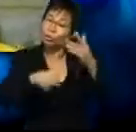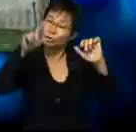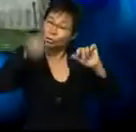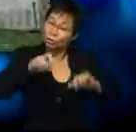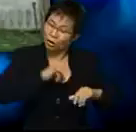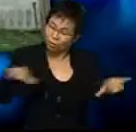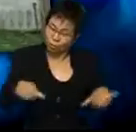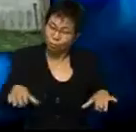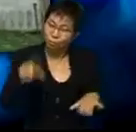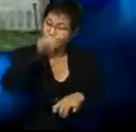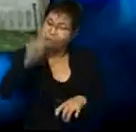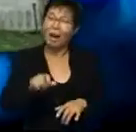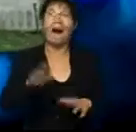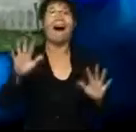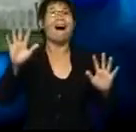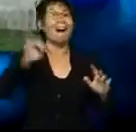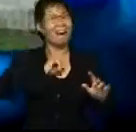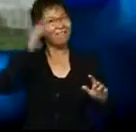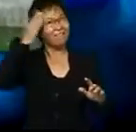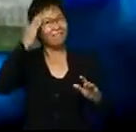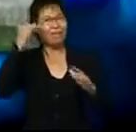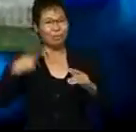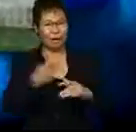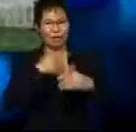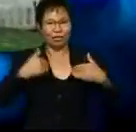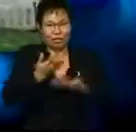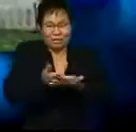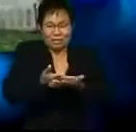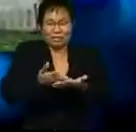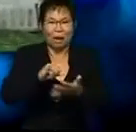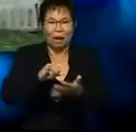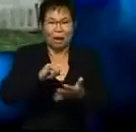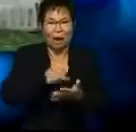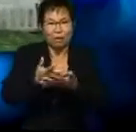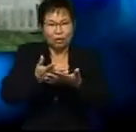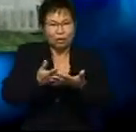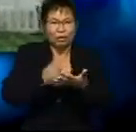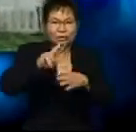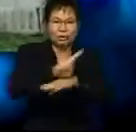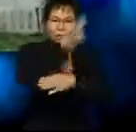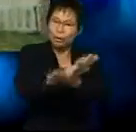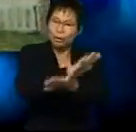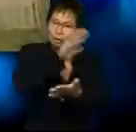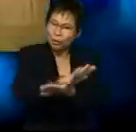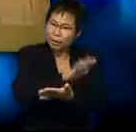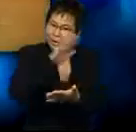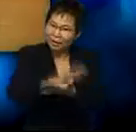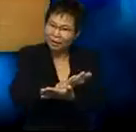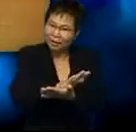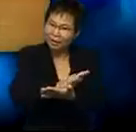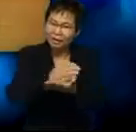do? I know! We have to sieve them. I will use this paper cup to make the